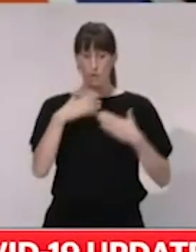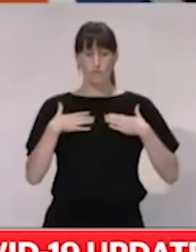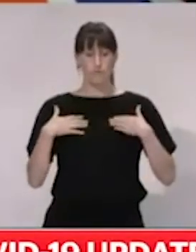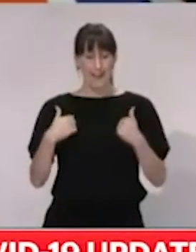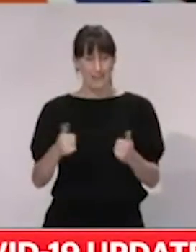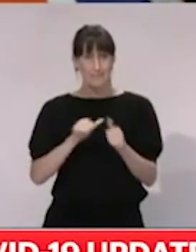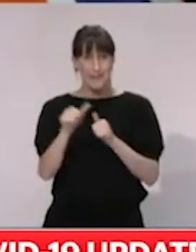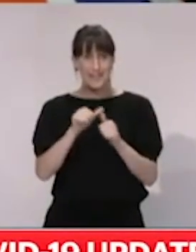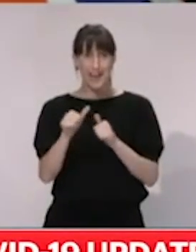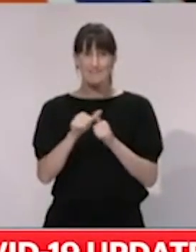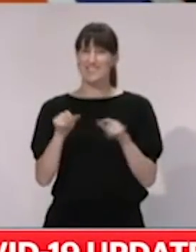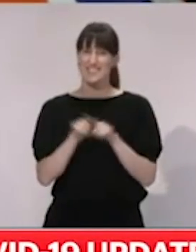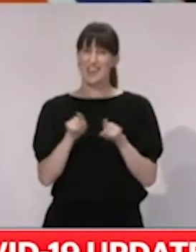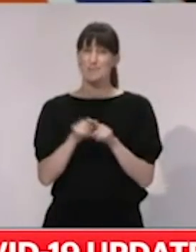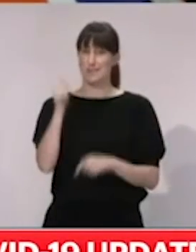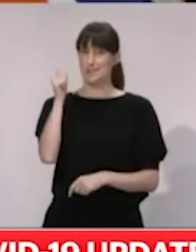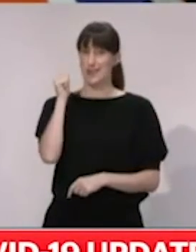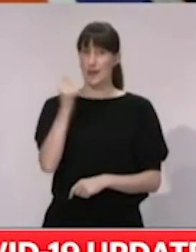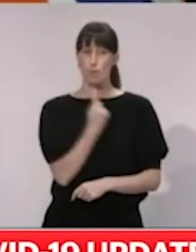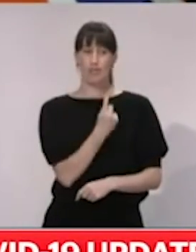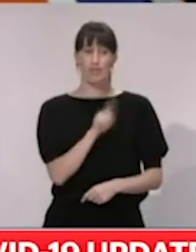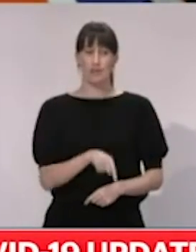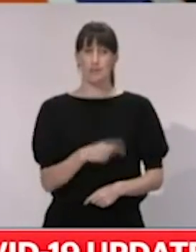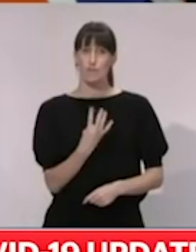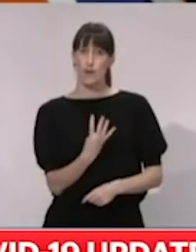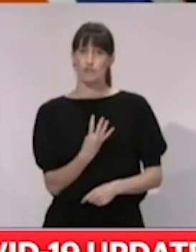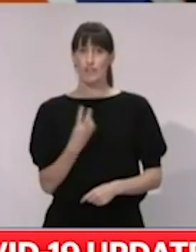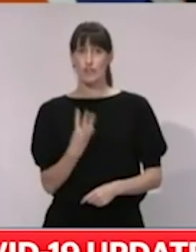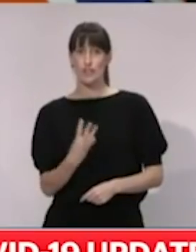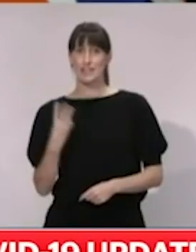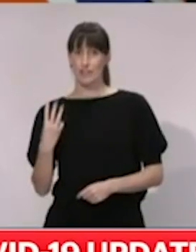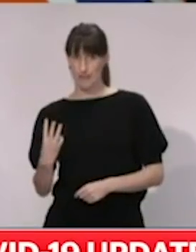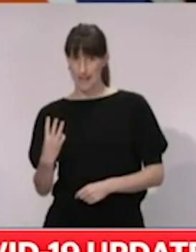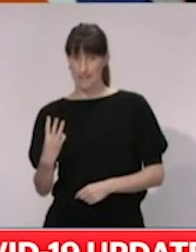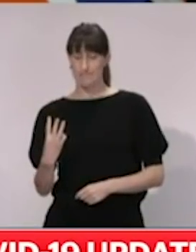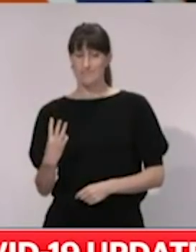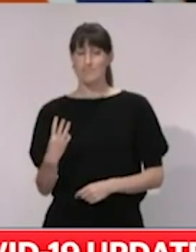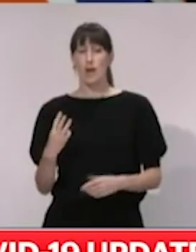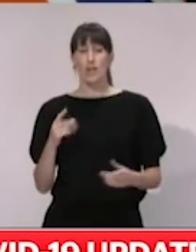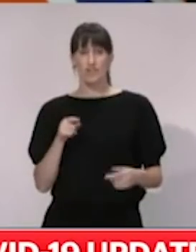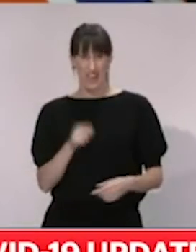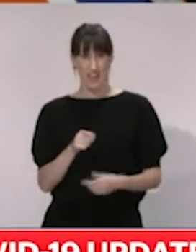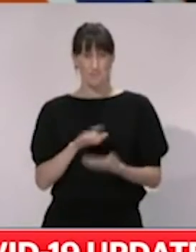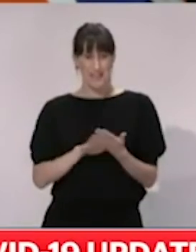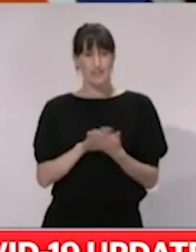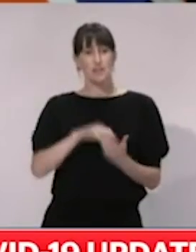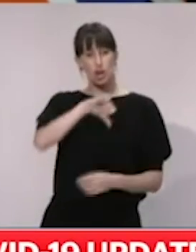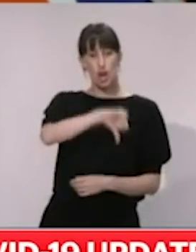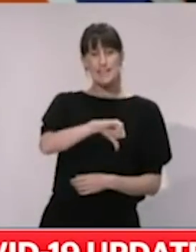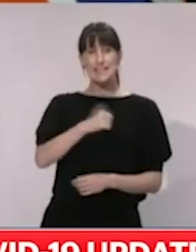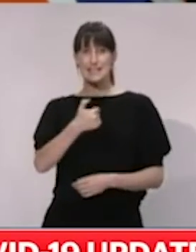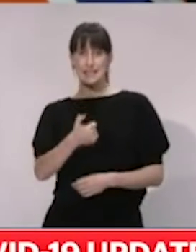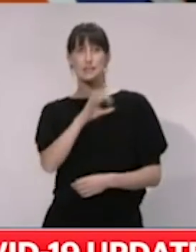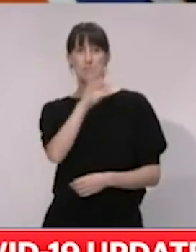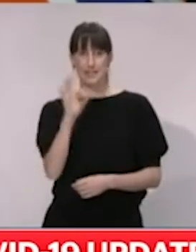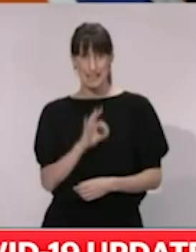recovered from yesterday. That is 1,433, which represents 96% of all confirmed and